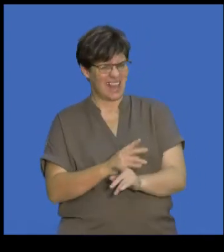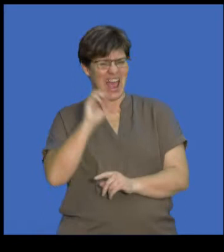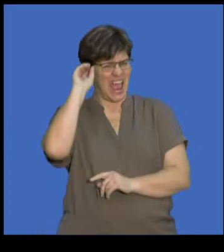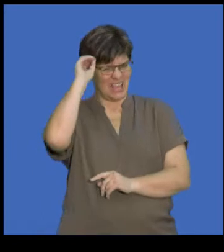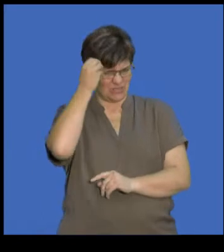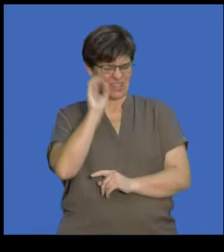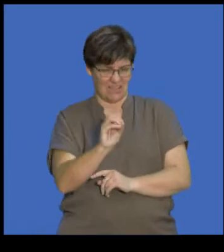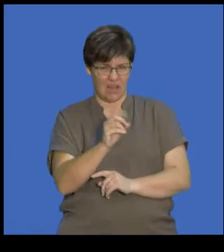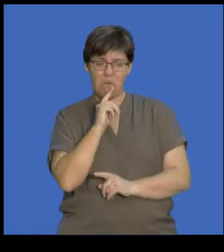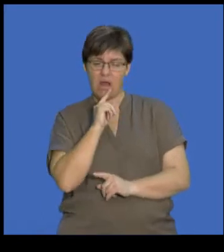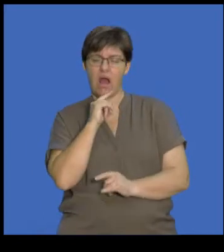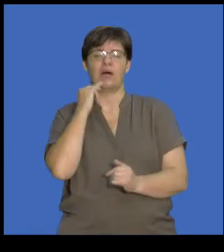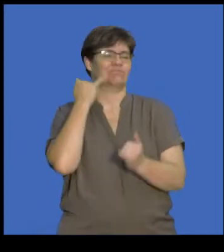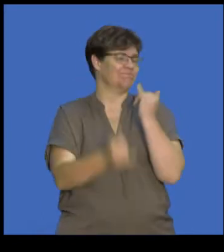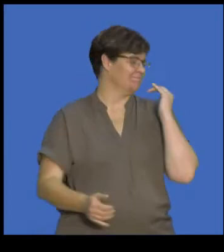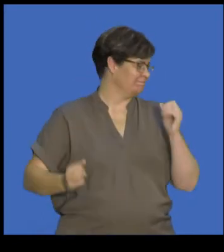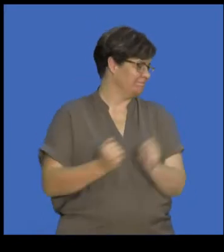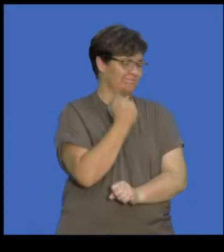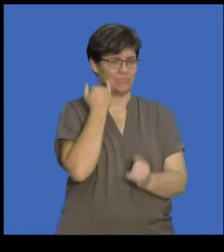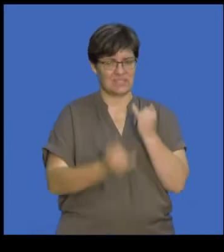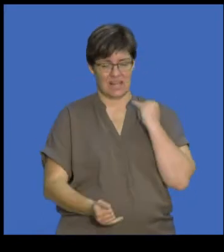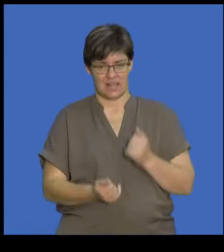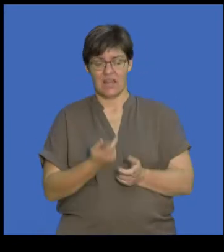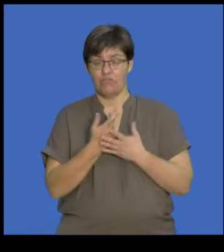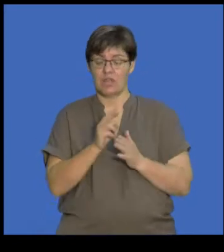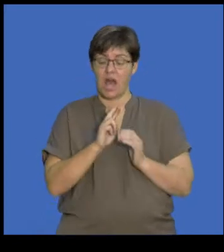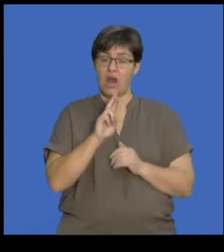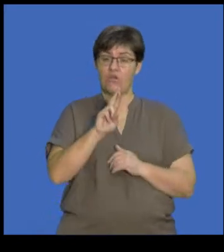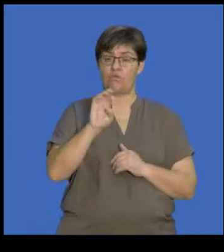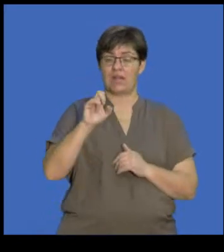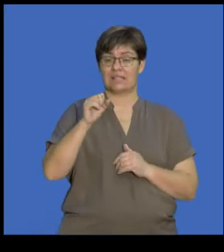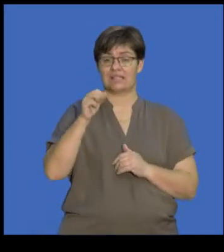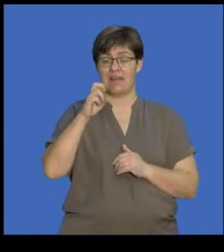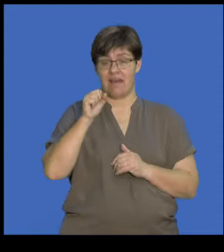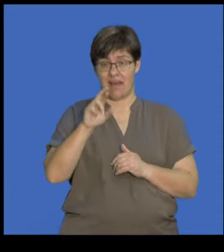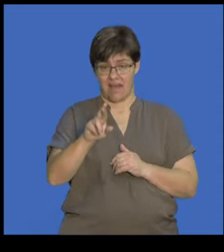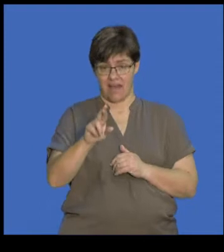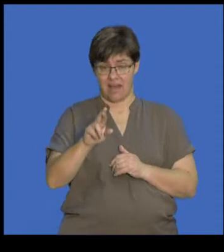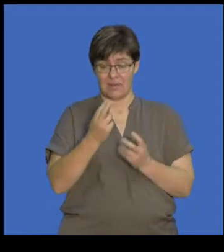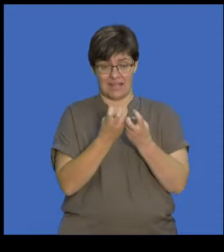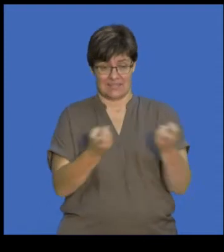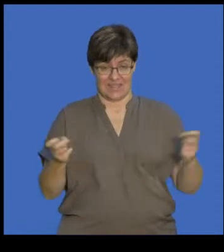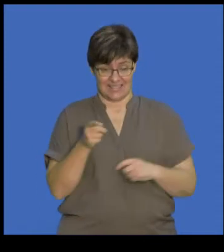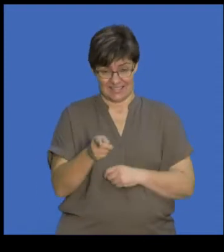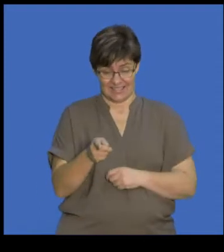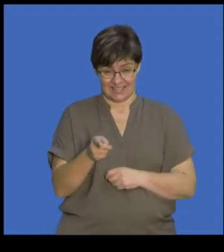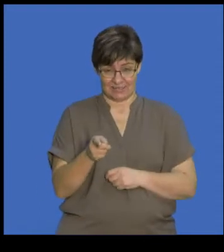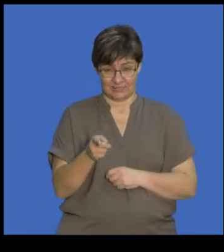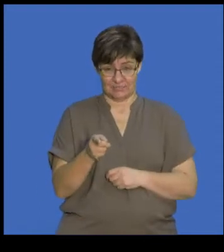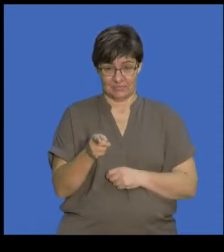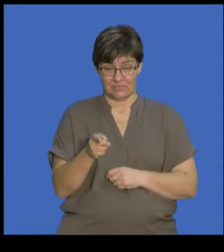we often fall into that trap. You know, if we talk of a resistor, we talk of a device, okay?